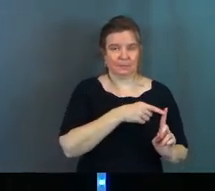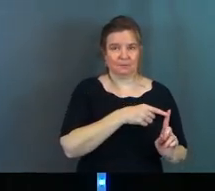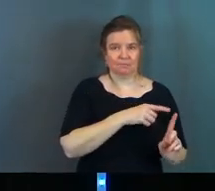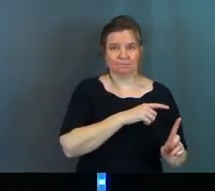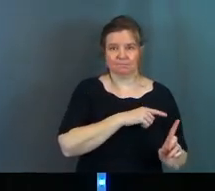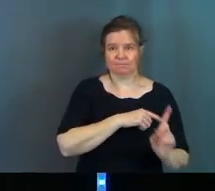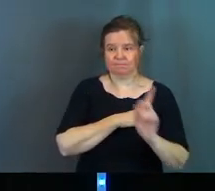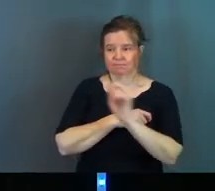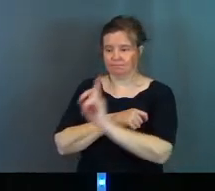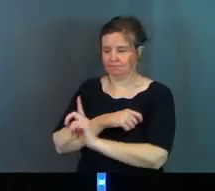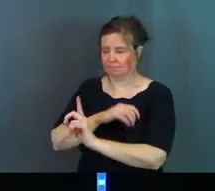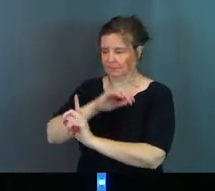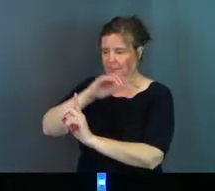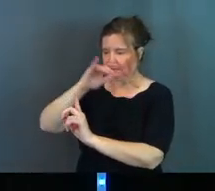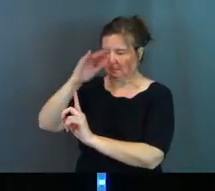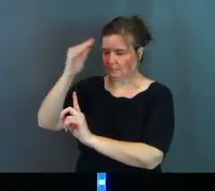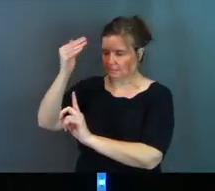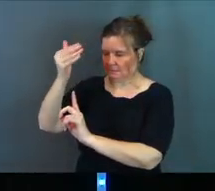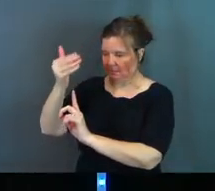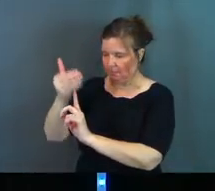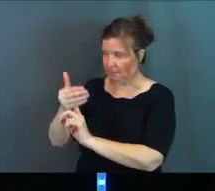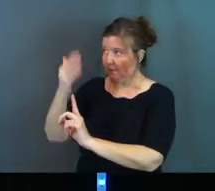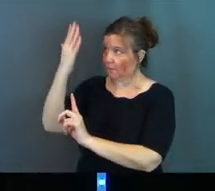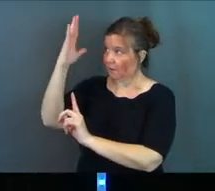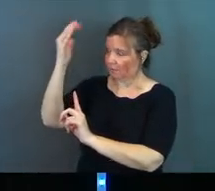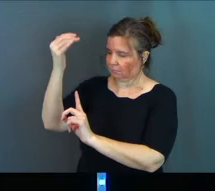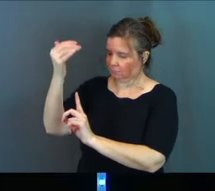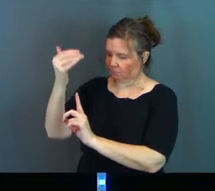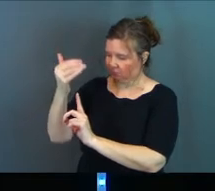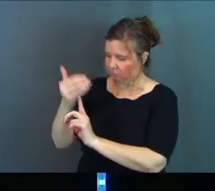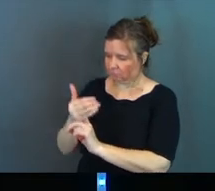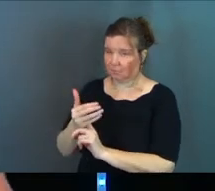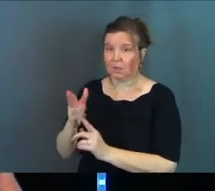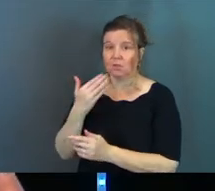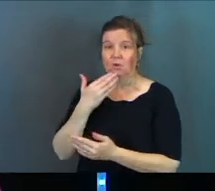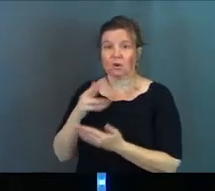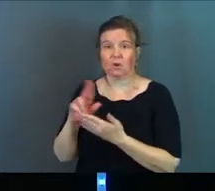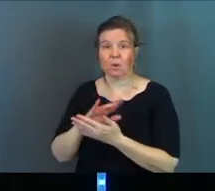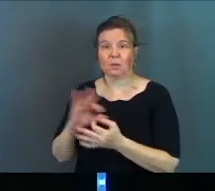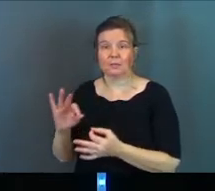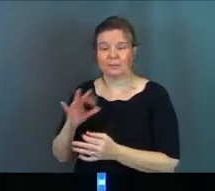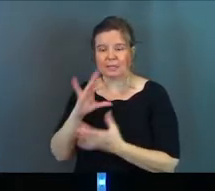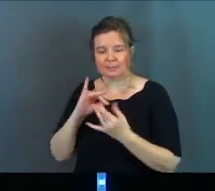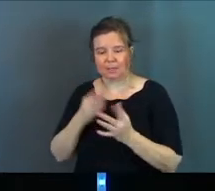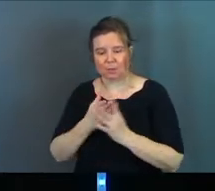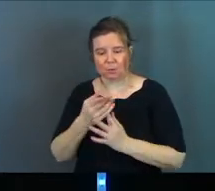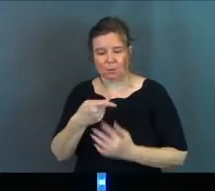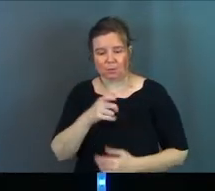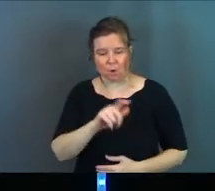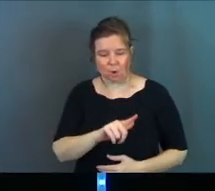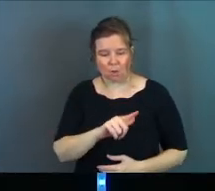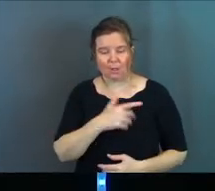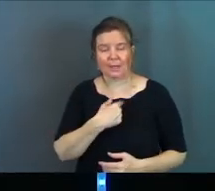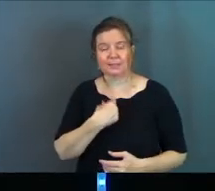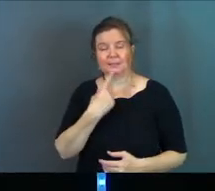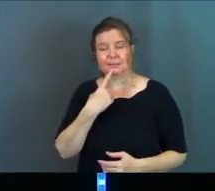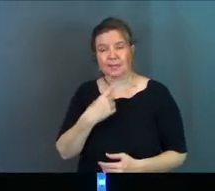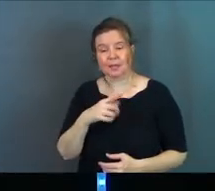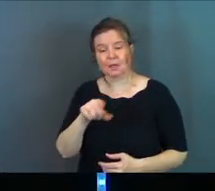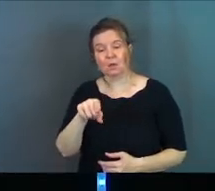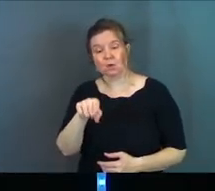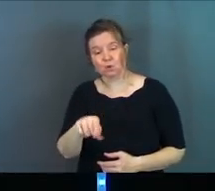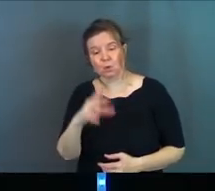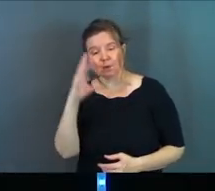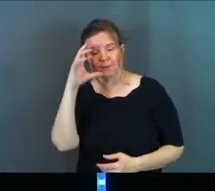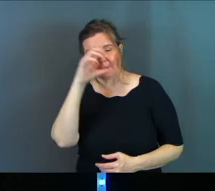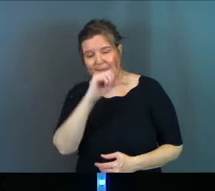of Peter. What you see right there is the goodness of the Holy Spirit speaking through Paul and saying,